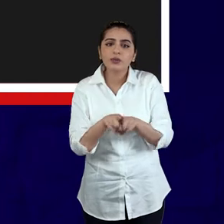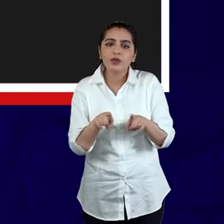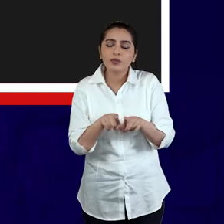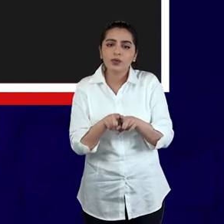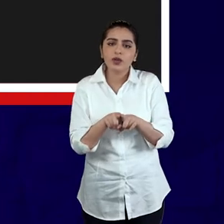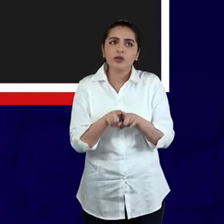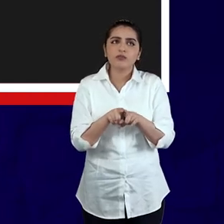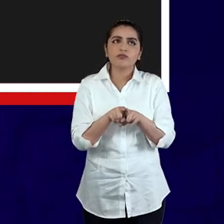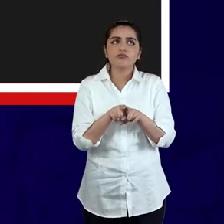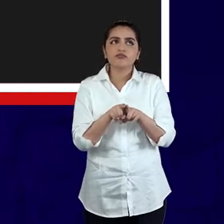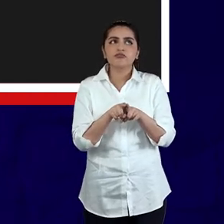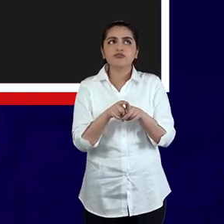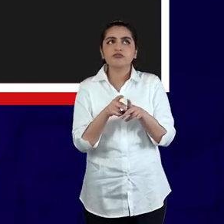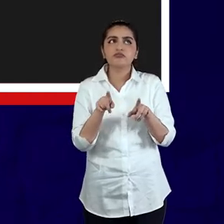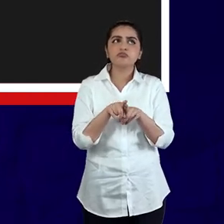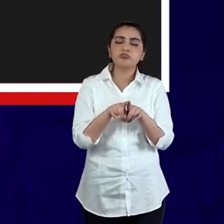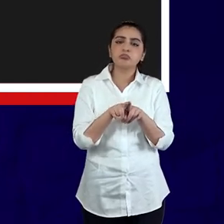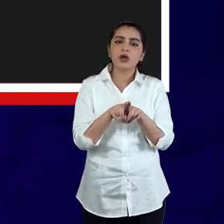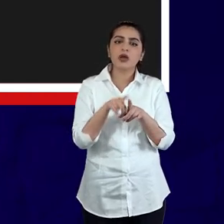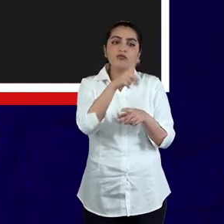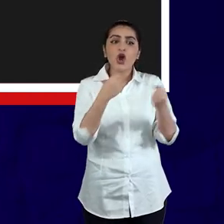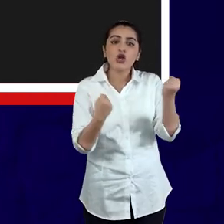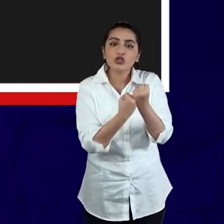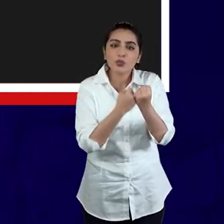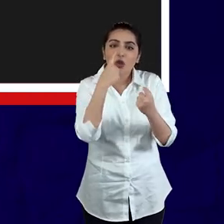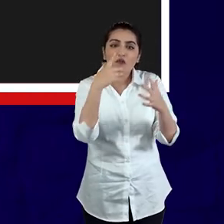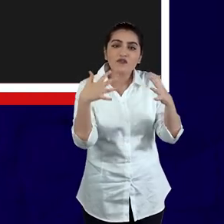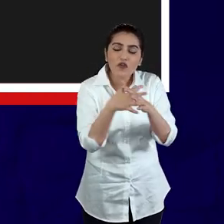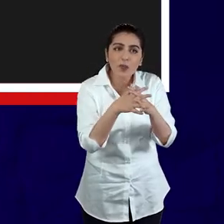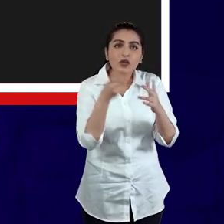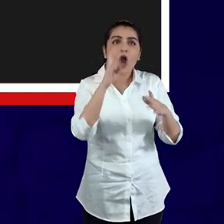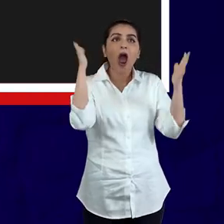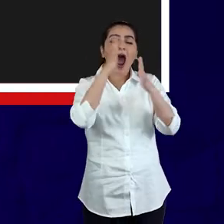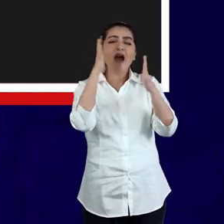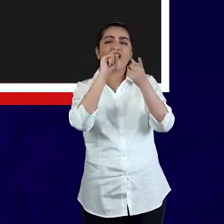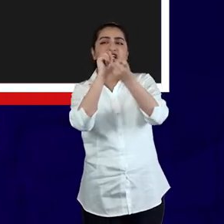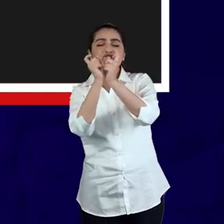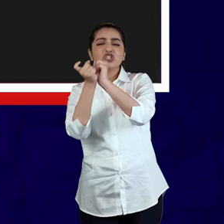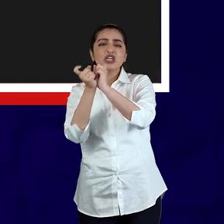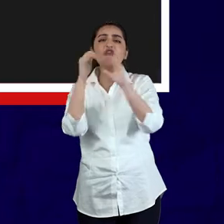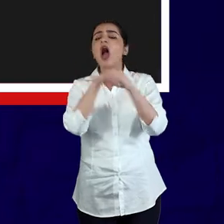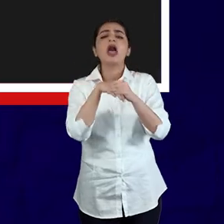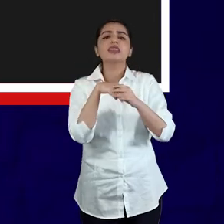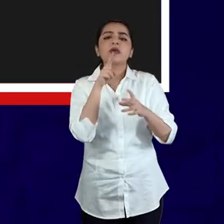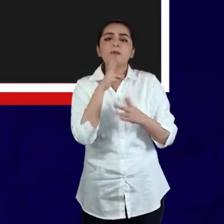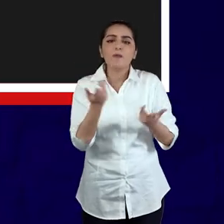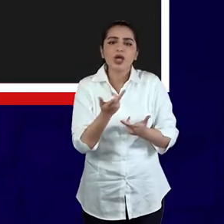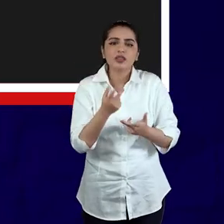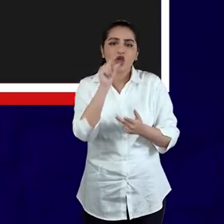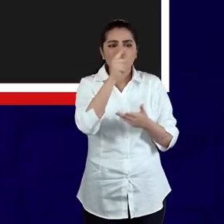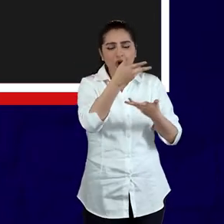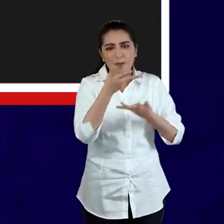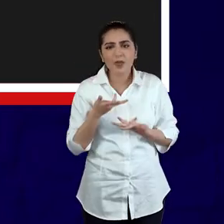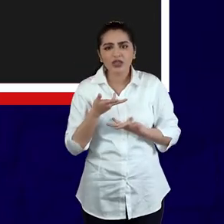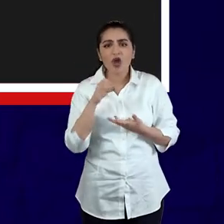you know, for our program in terms of supporting women and climate change in particular? So what's the urgency